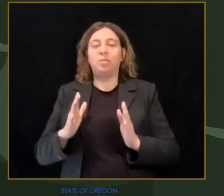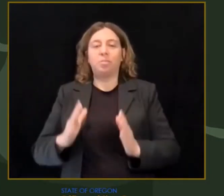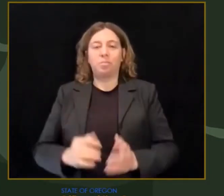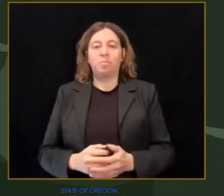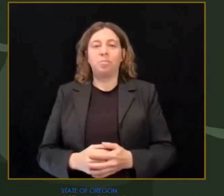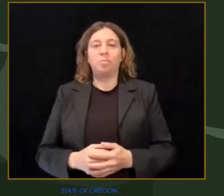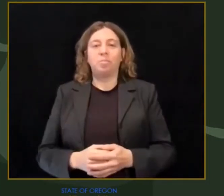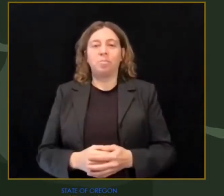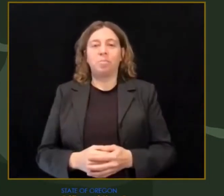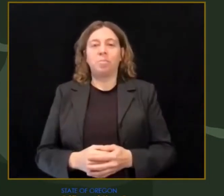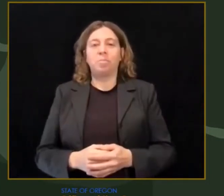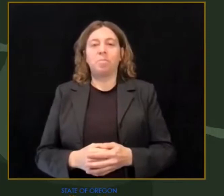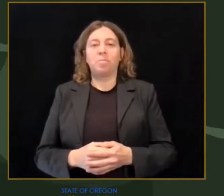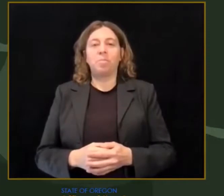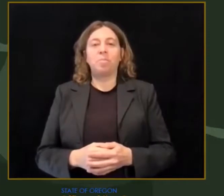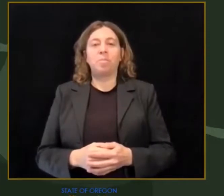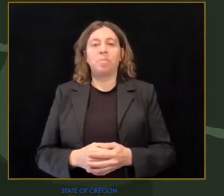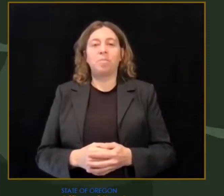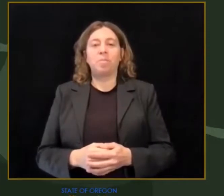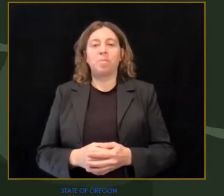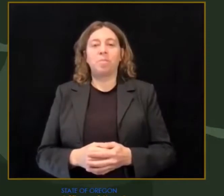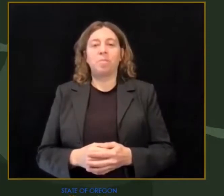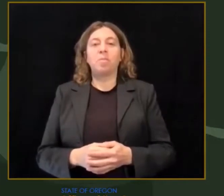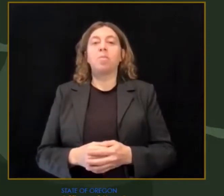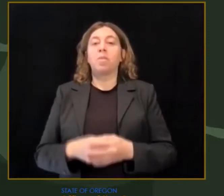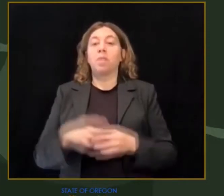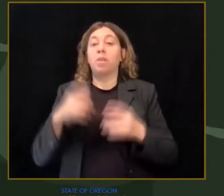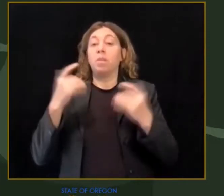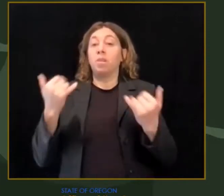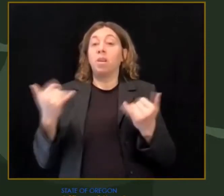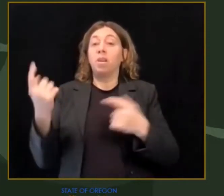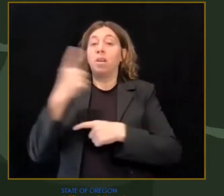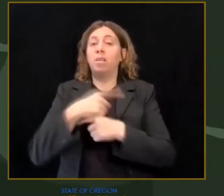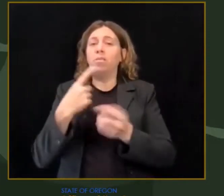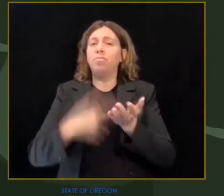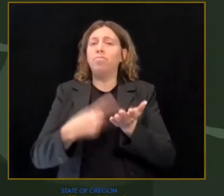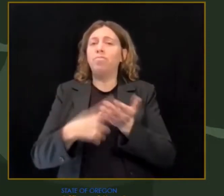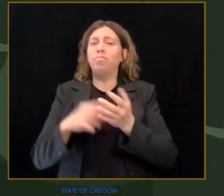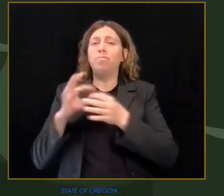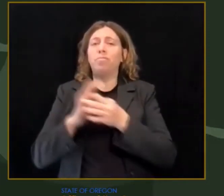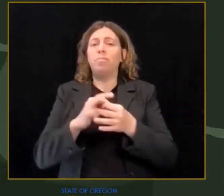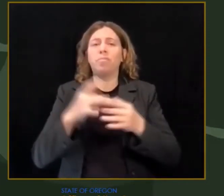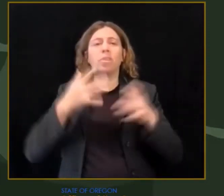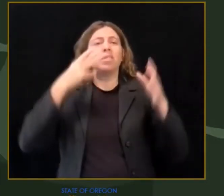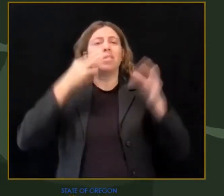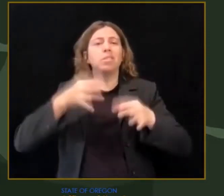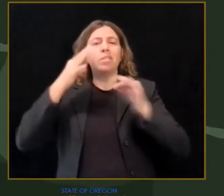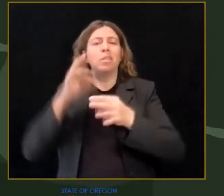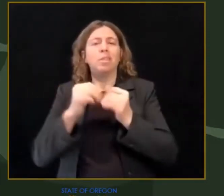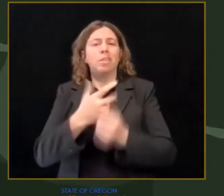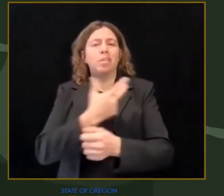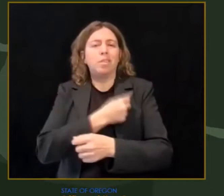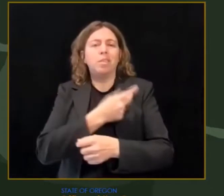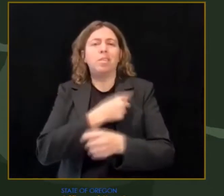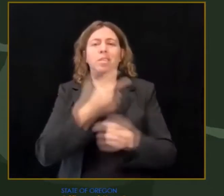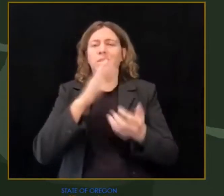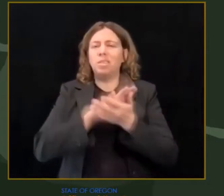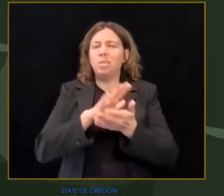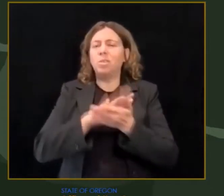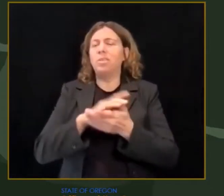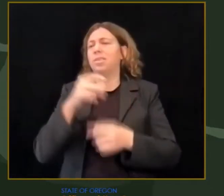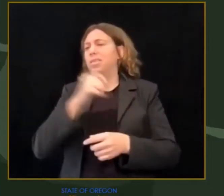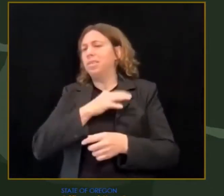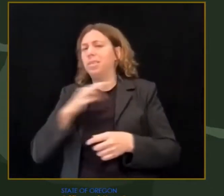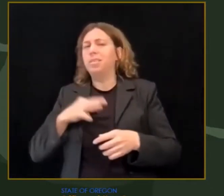Oregon's educators, school staff, and childcare providers. It's really pretty simple. I'm using every